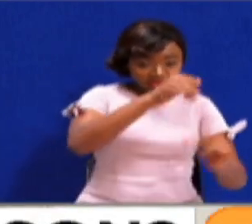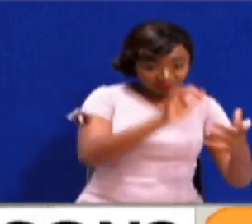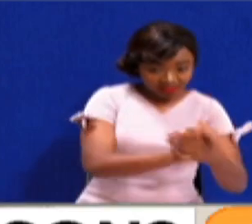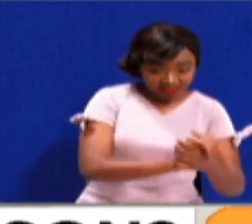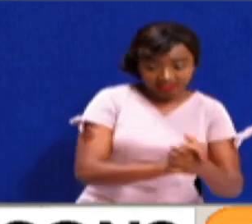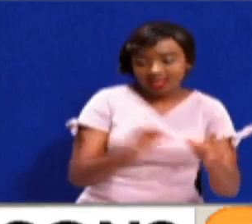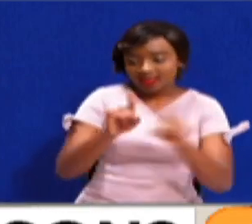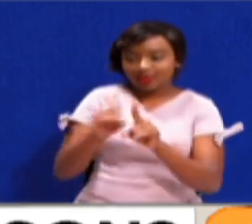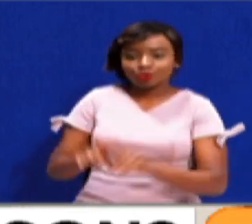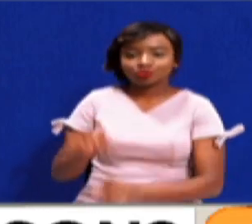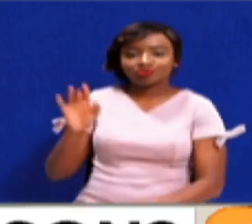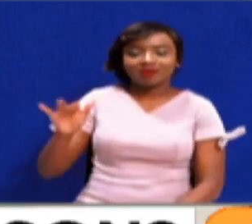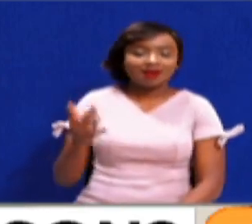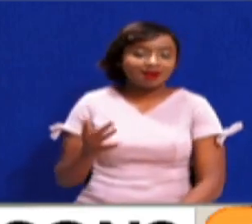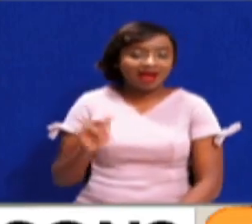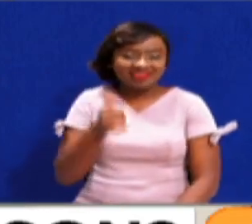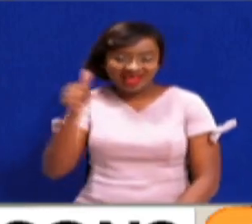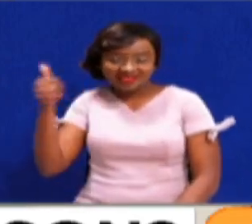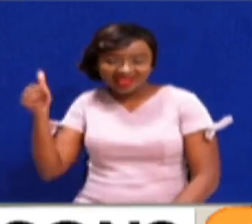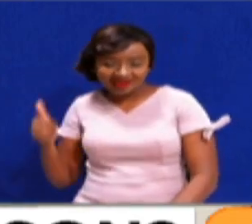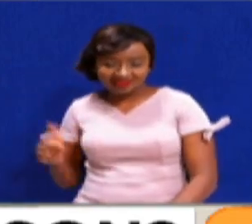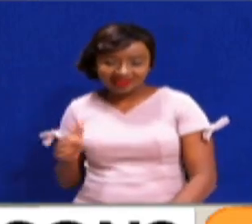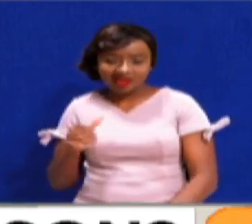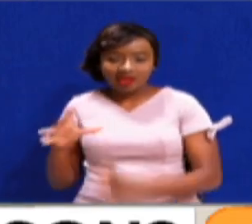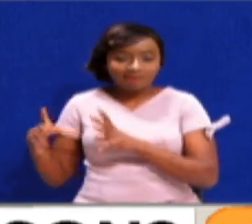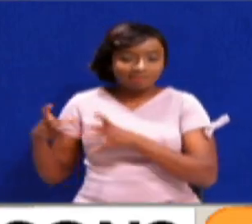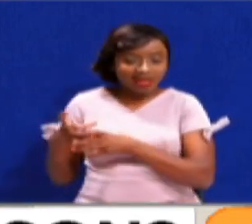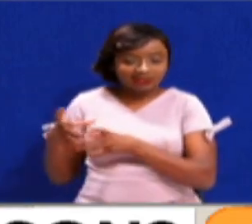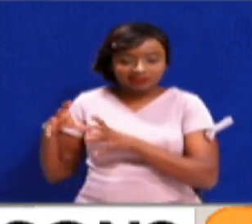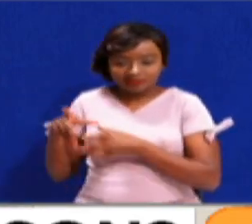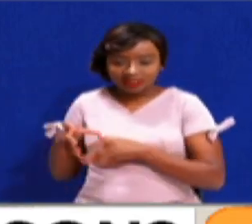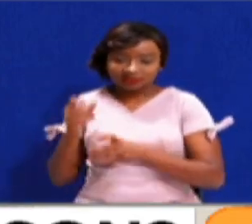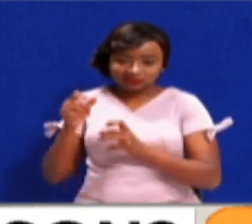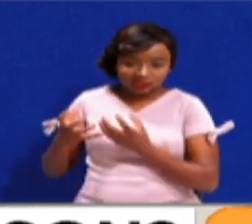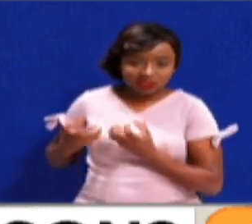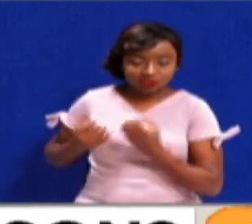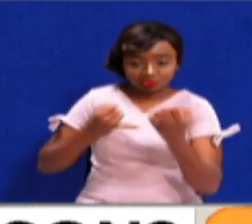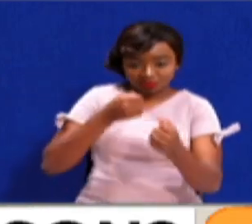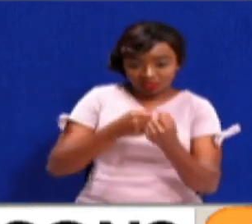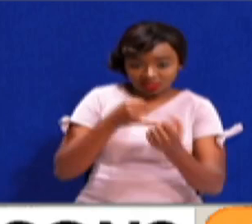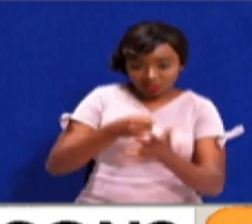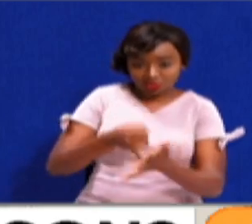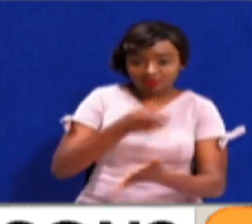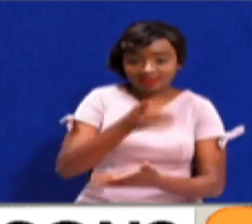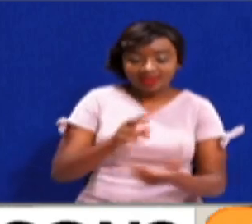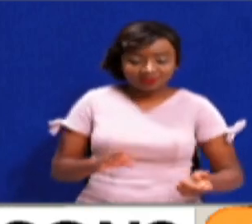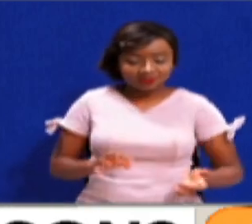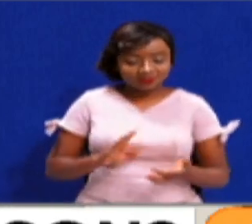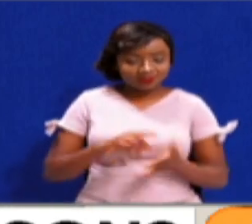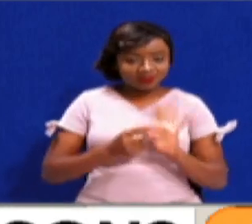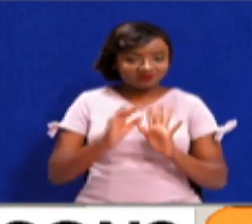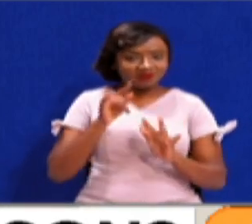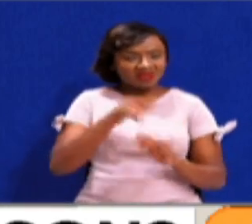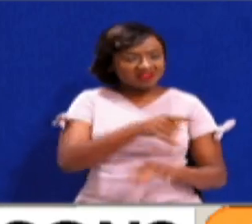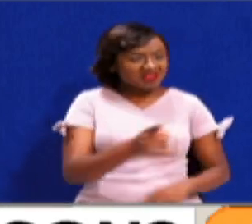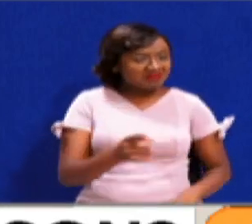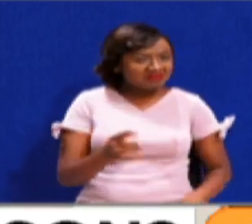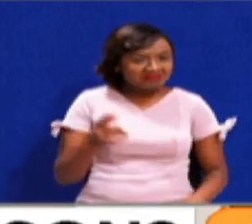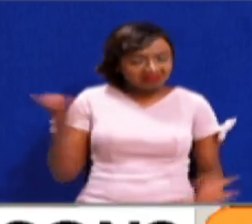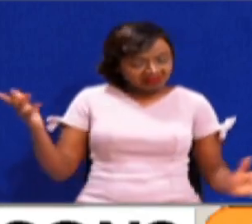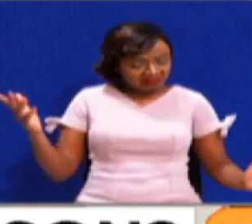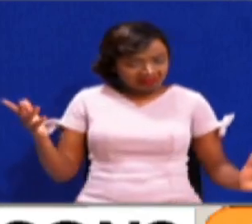have, you know, all of these, you know, others from the other side of the aisle. And so that makes this all the more interesting that they would